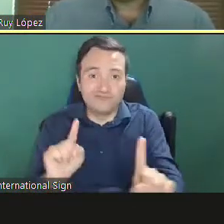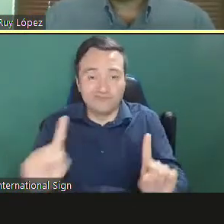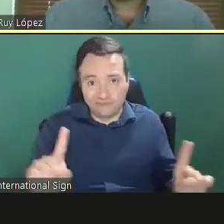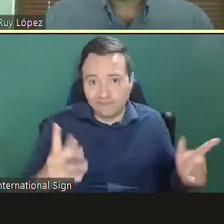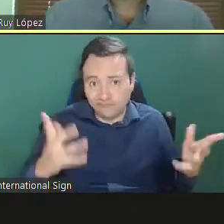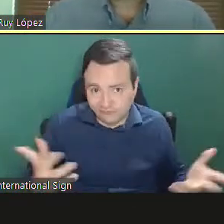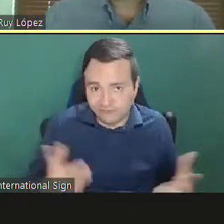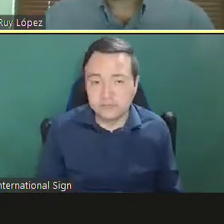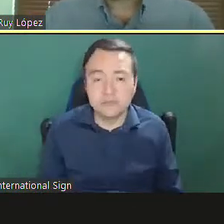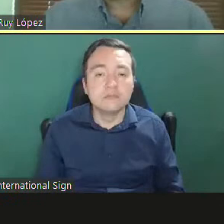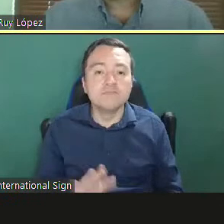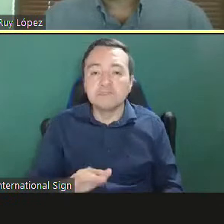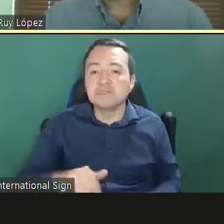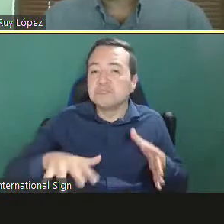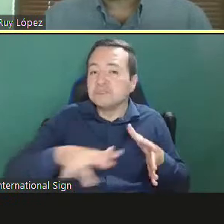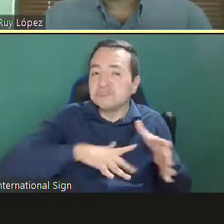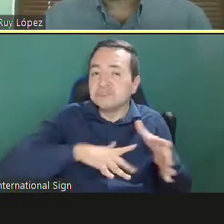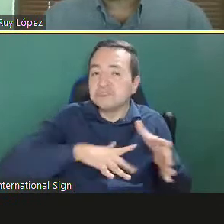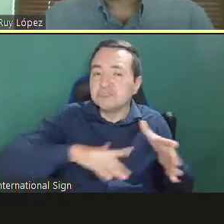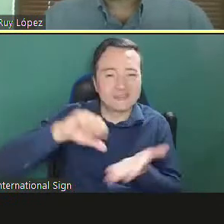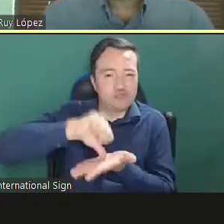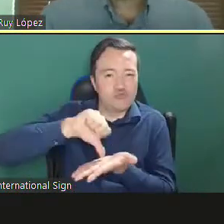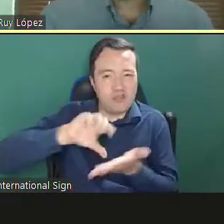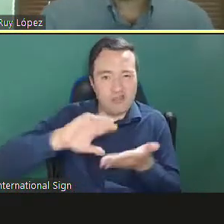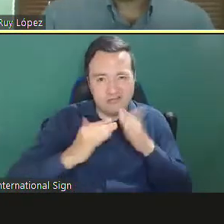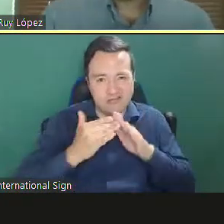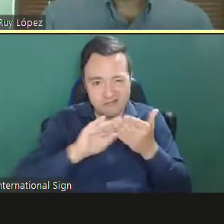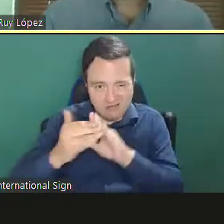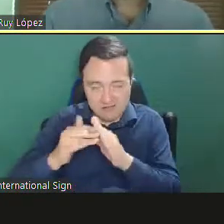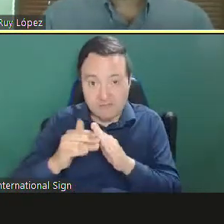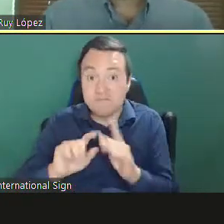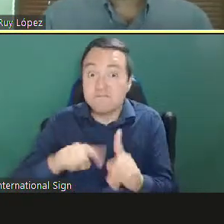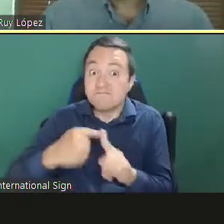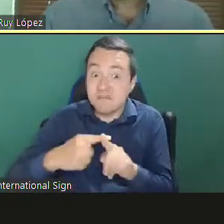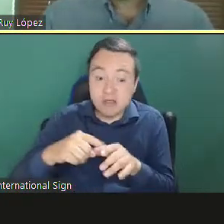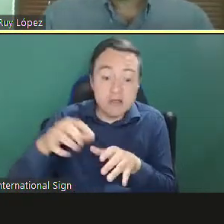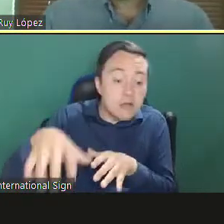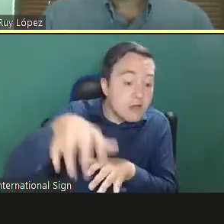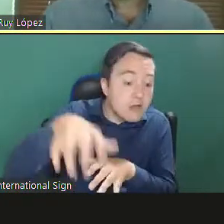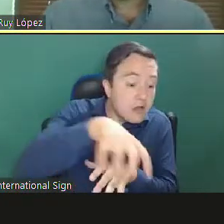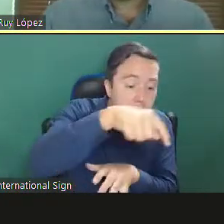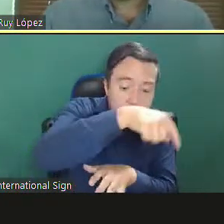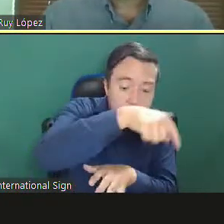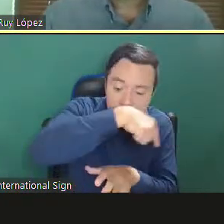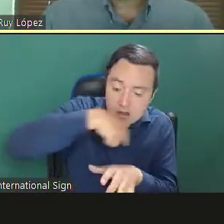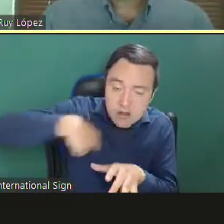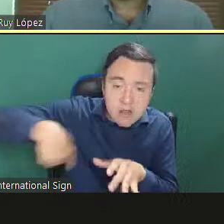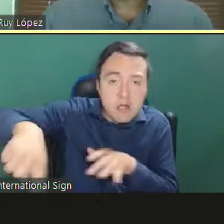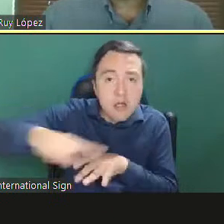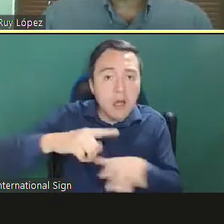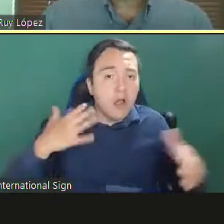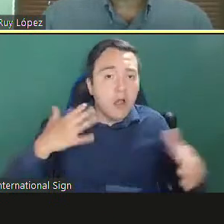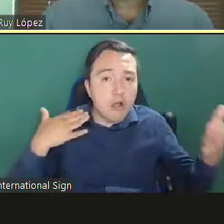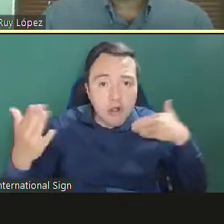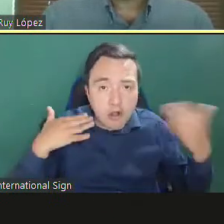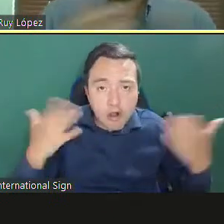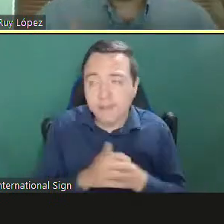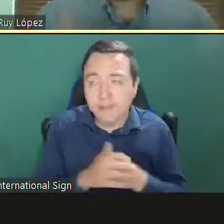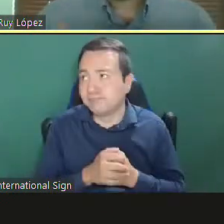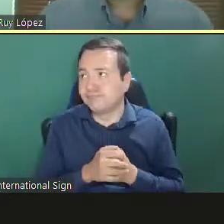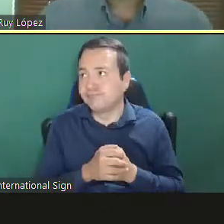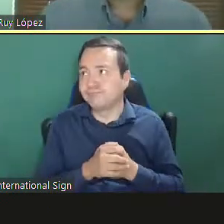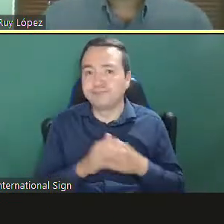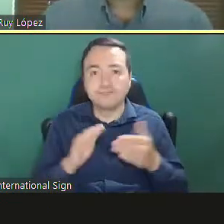around, both urban, but not only urban settings, also rural